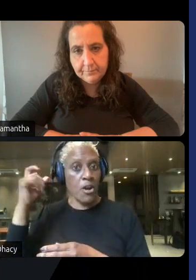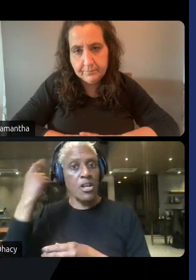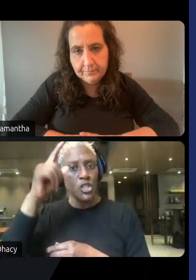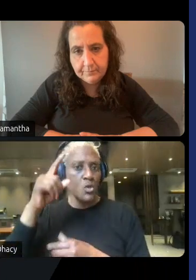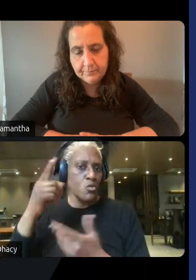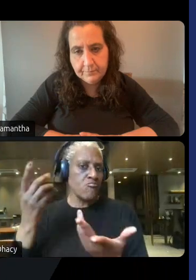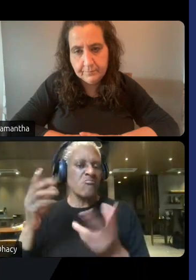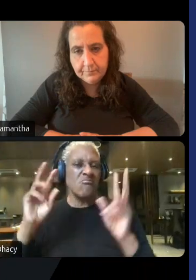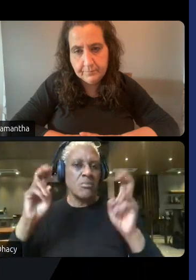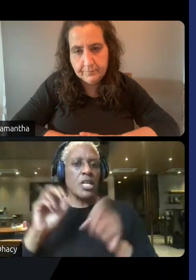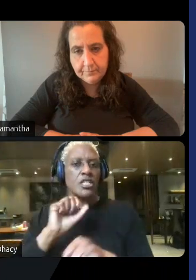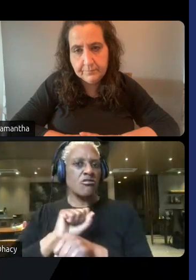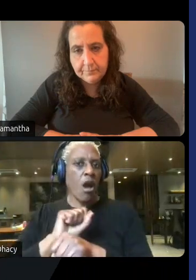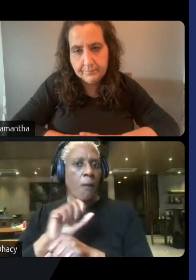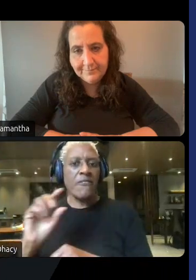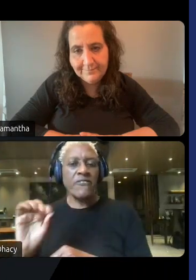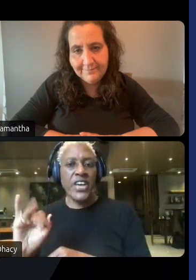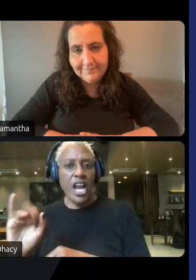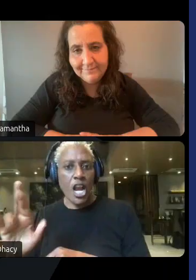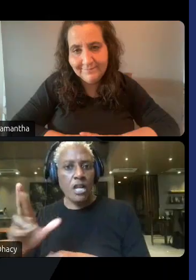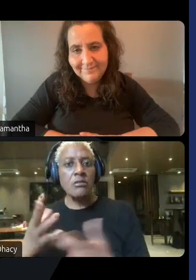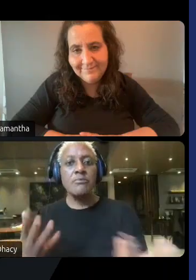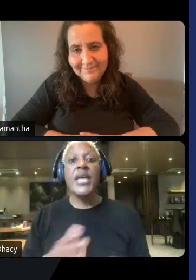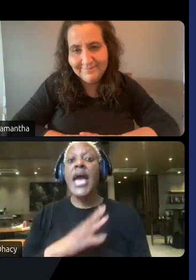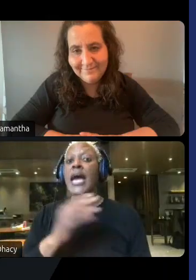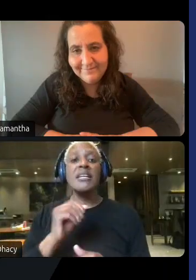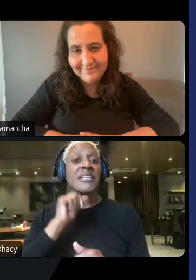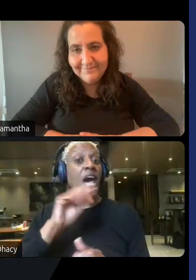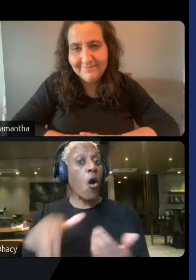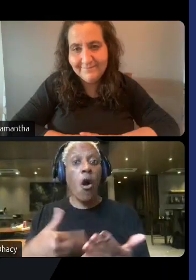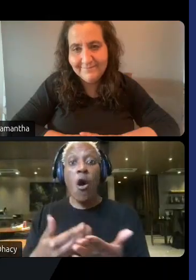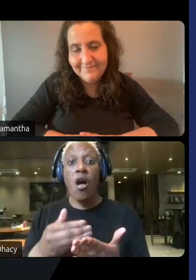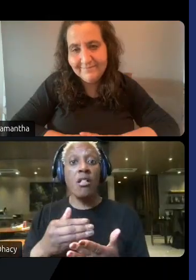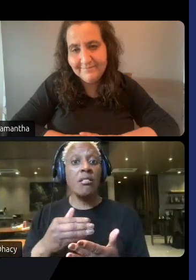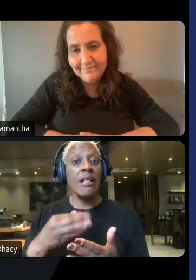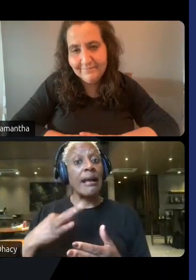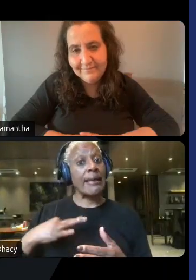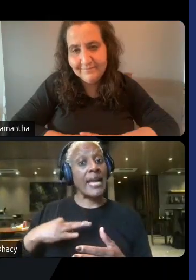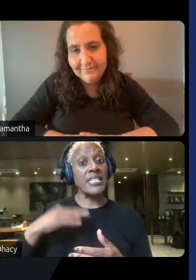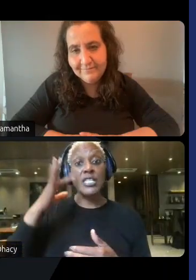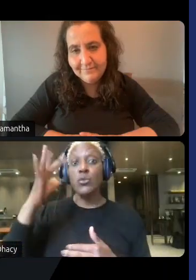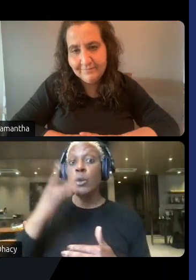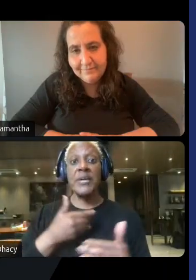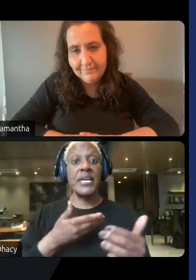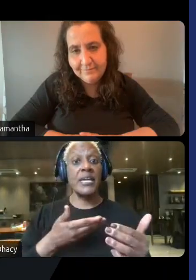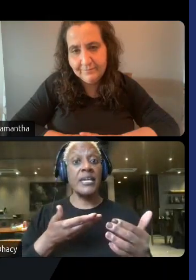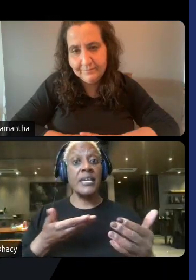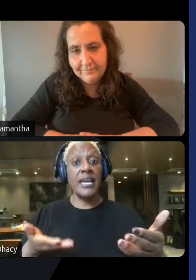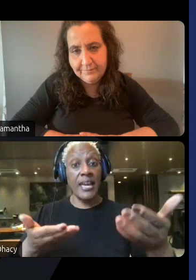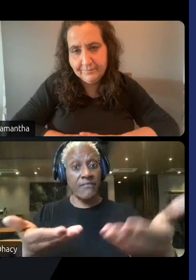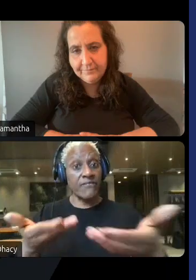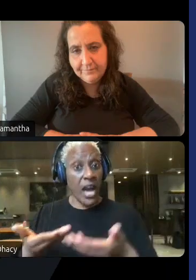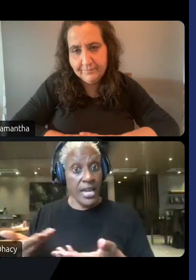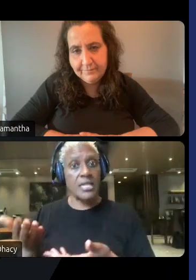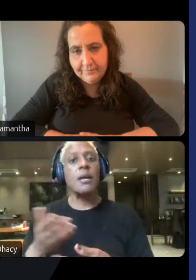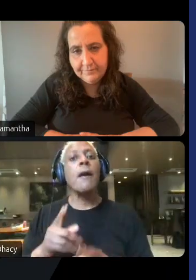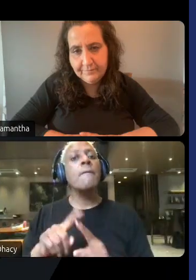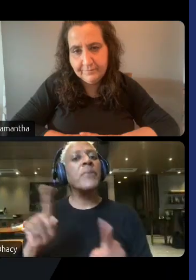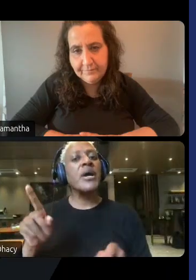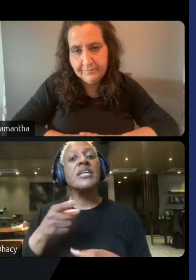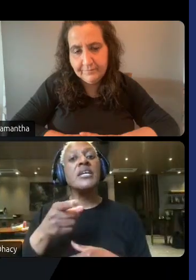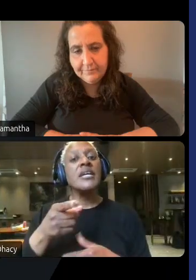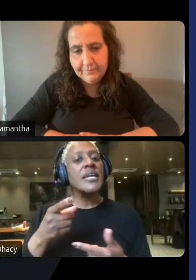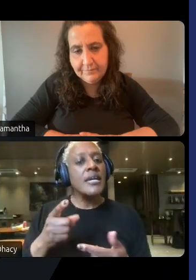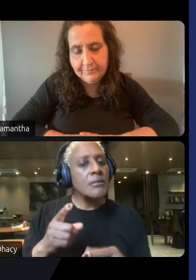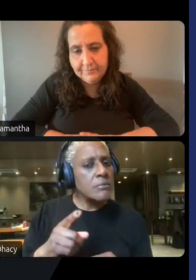not all candidates are invited to all events online and in person. Overall application quality, event